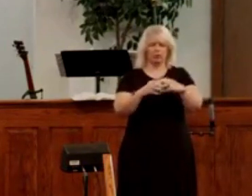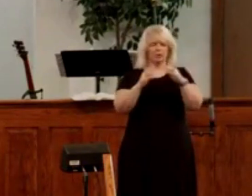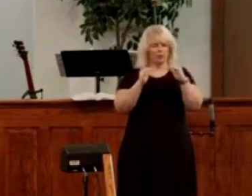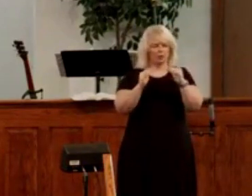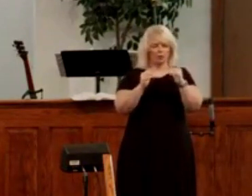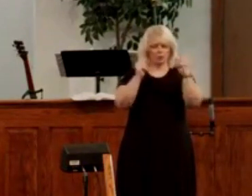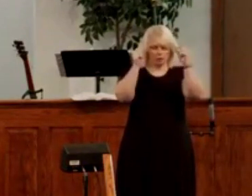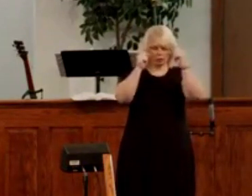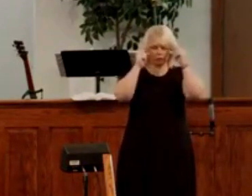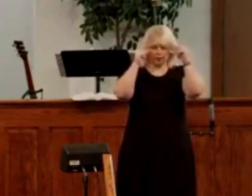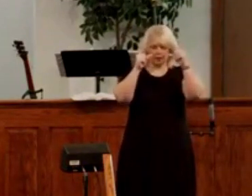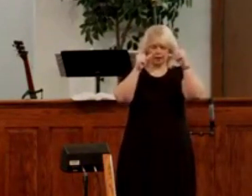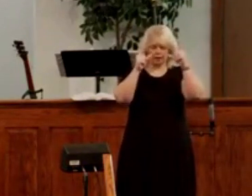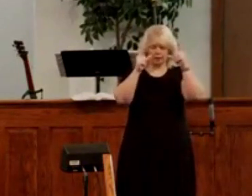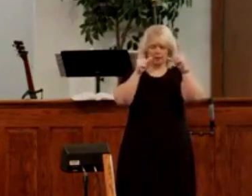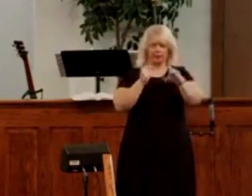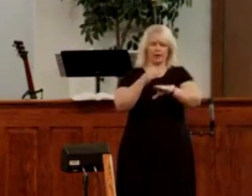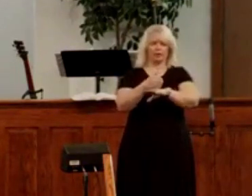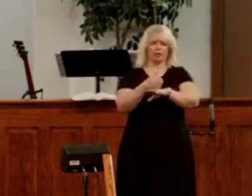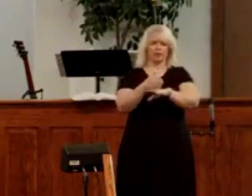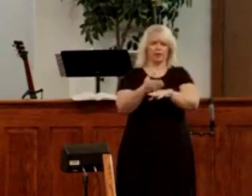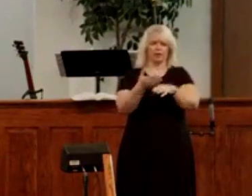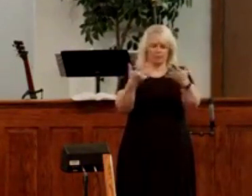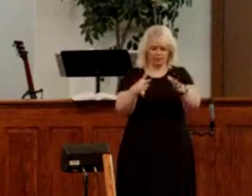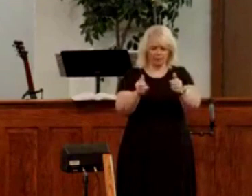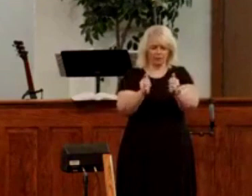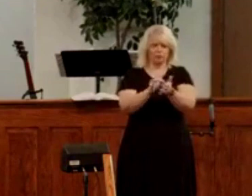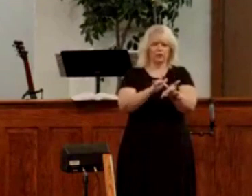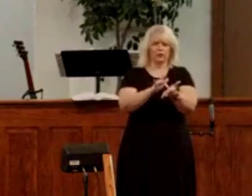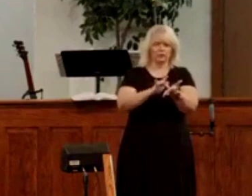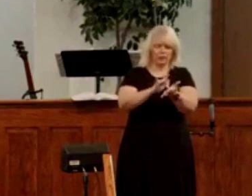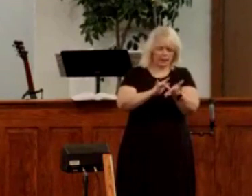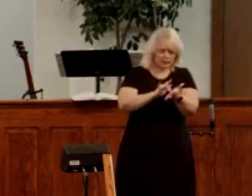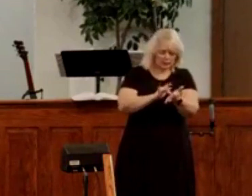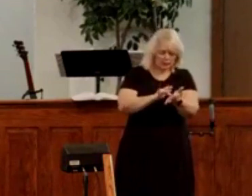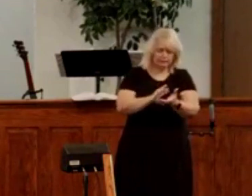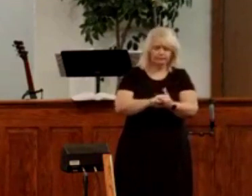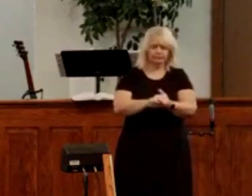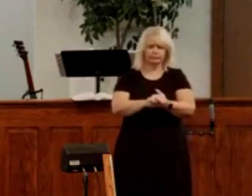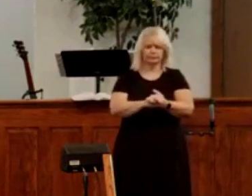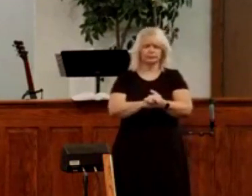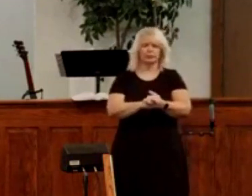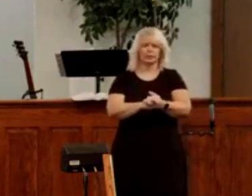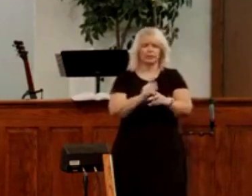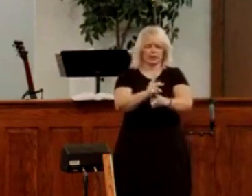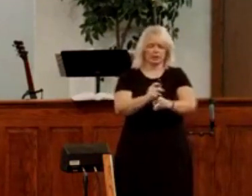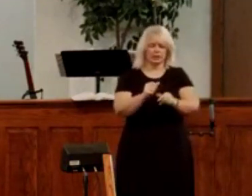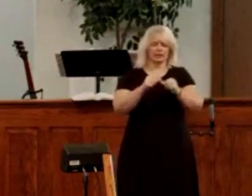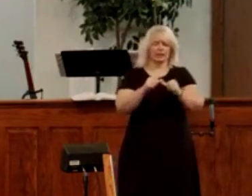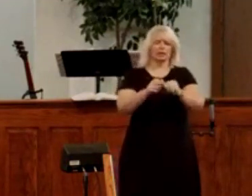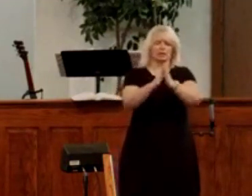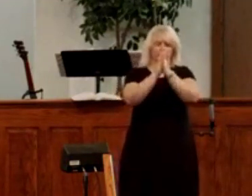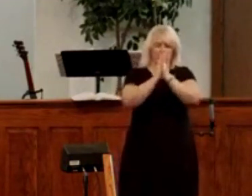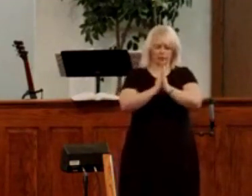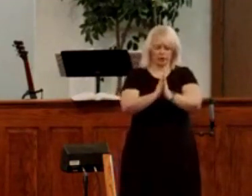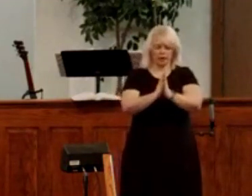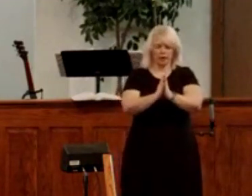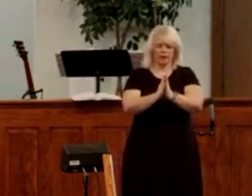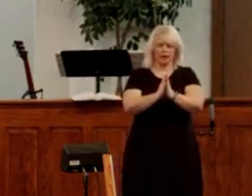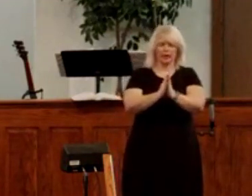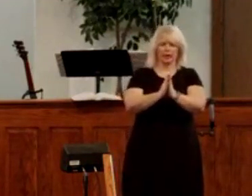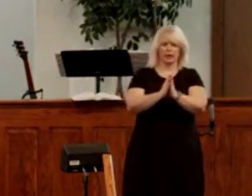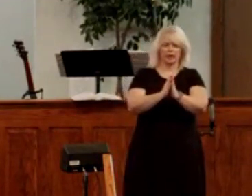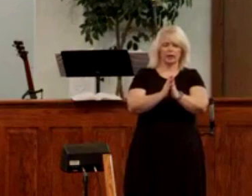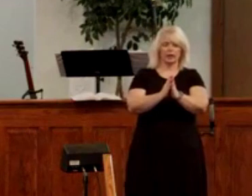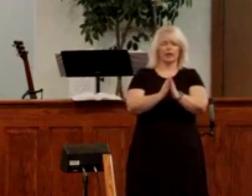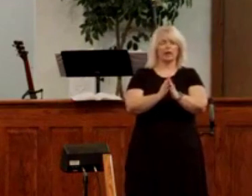take him off sedation so that they can take him off the vent, so we're looking forward to that. But keep praying for Nolan. Pray for his wife, Sissy, as she's got